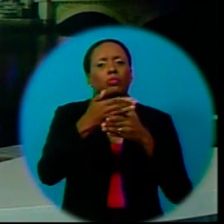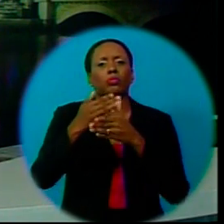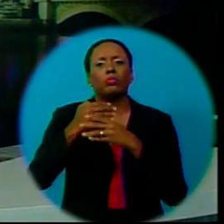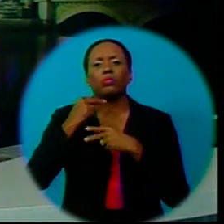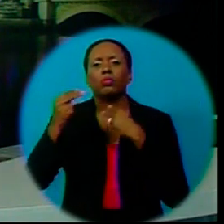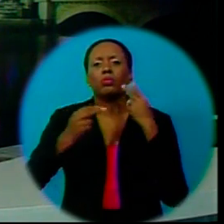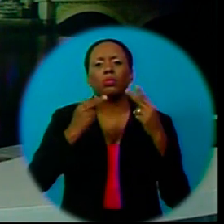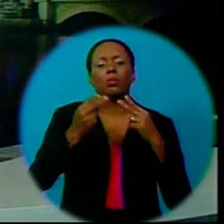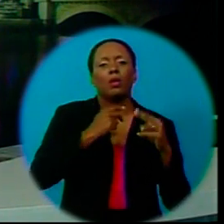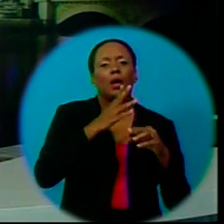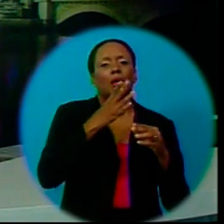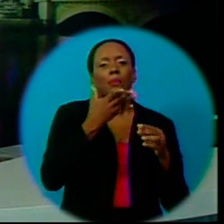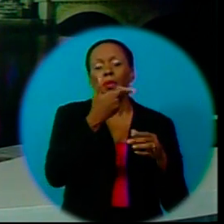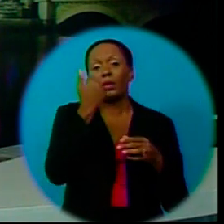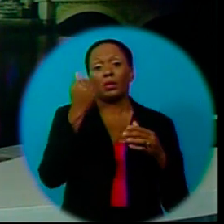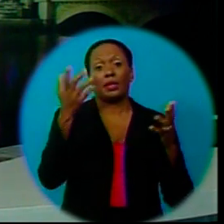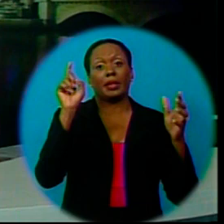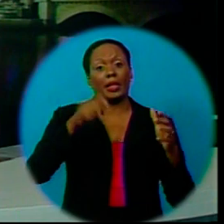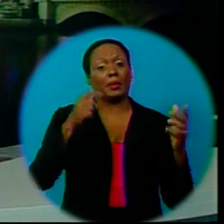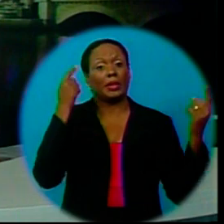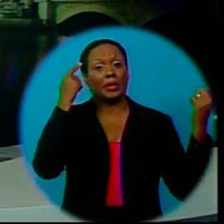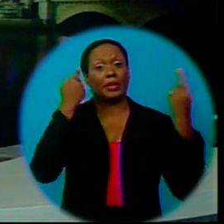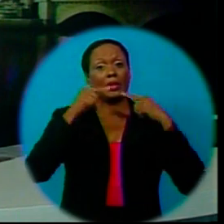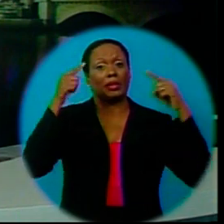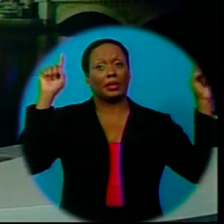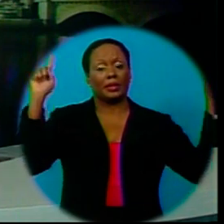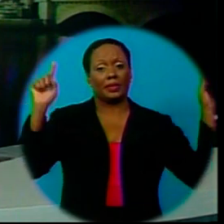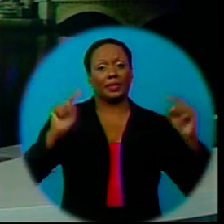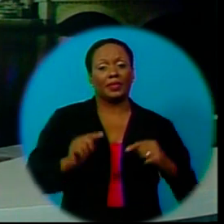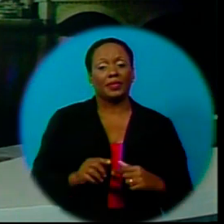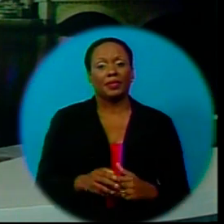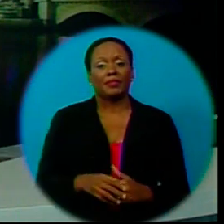in issues affecting them so that they can succeed.